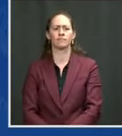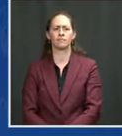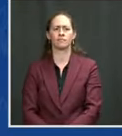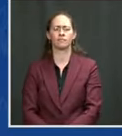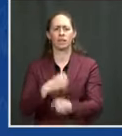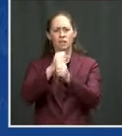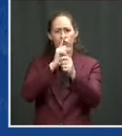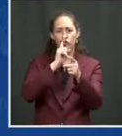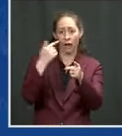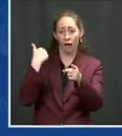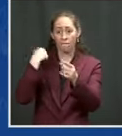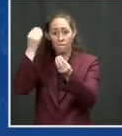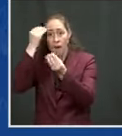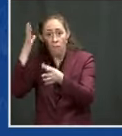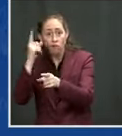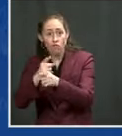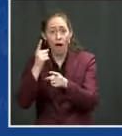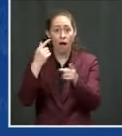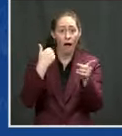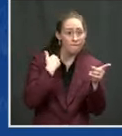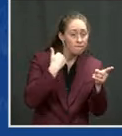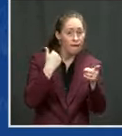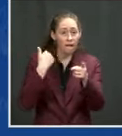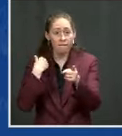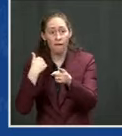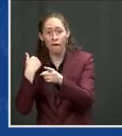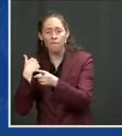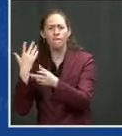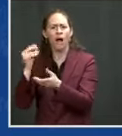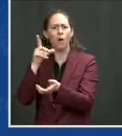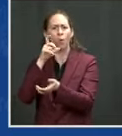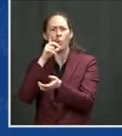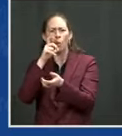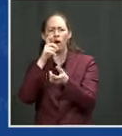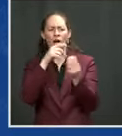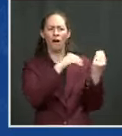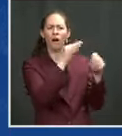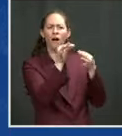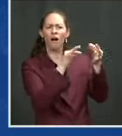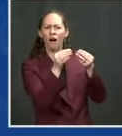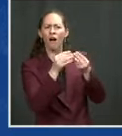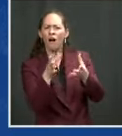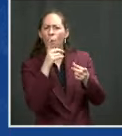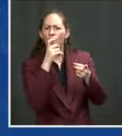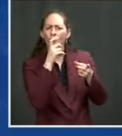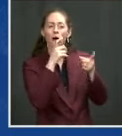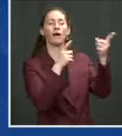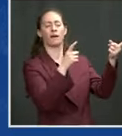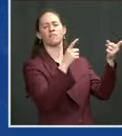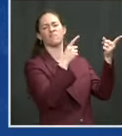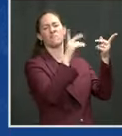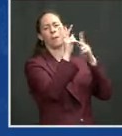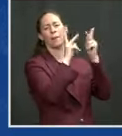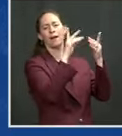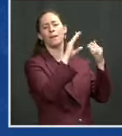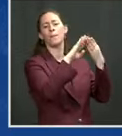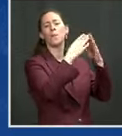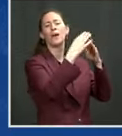they know and from the people that they trust. So making sure that everyone, that is every person, every community,